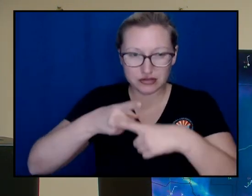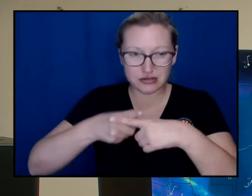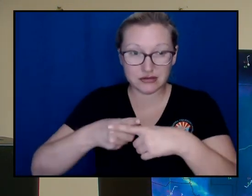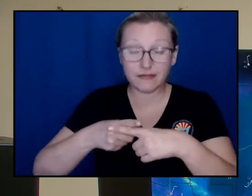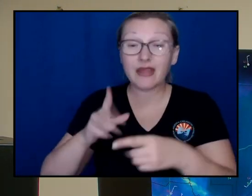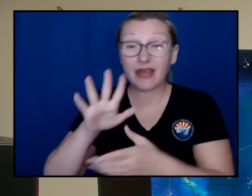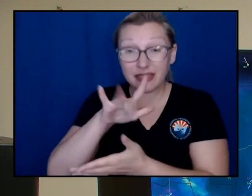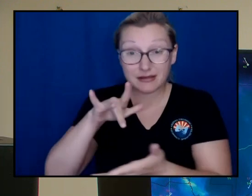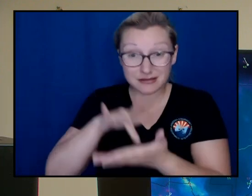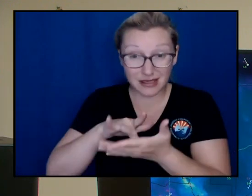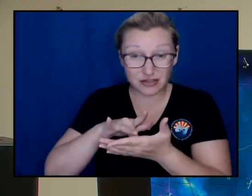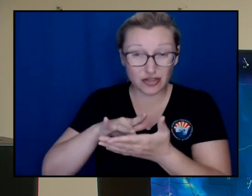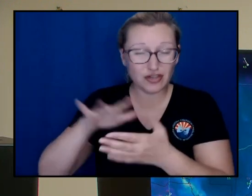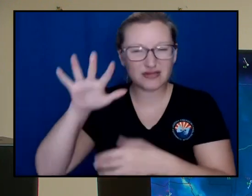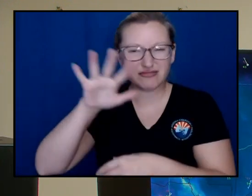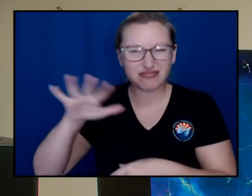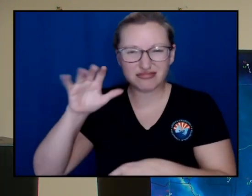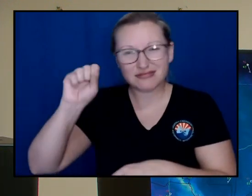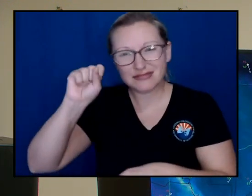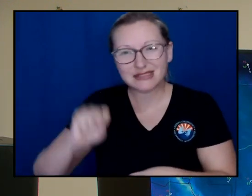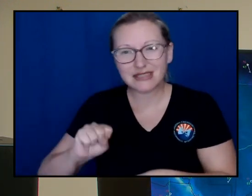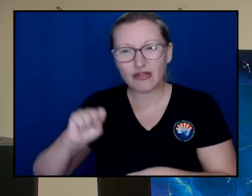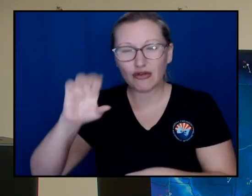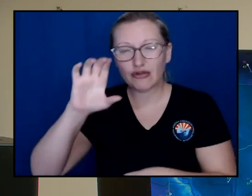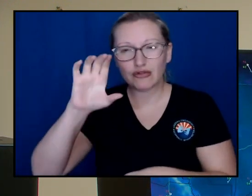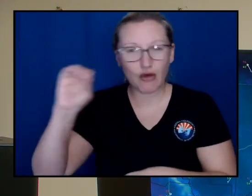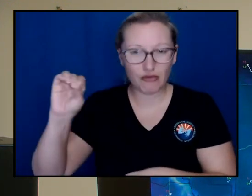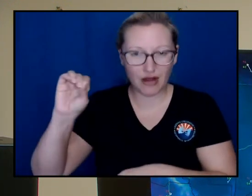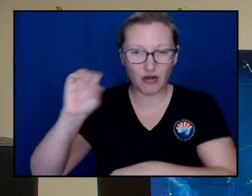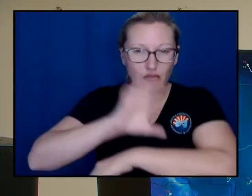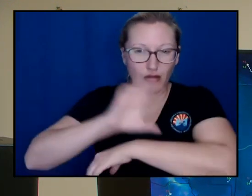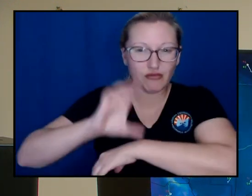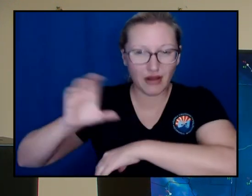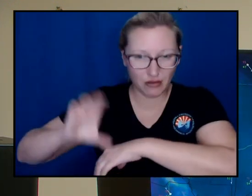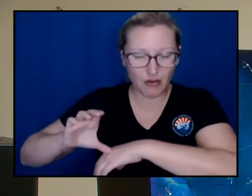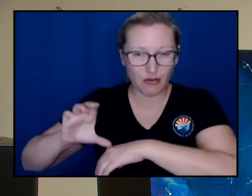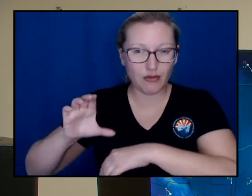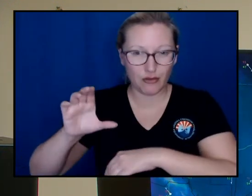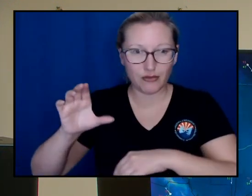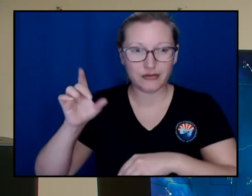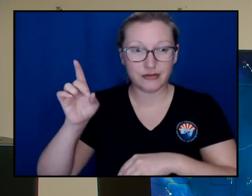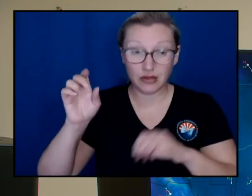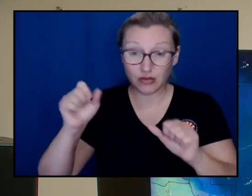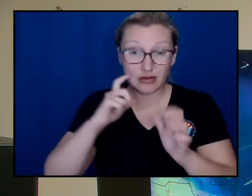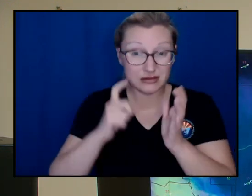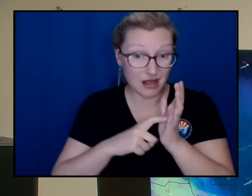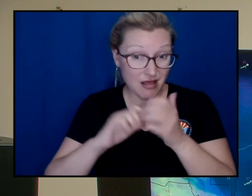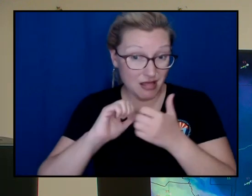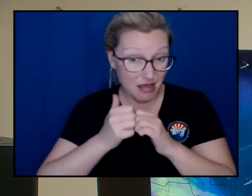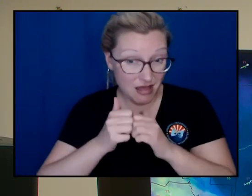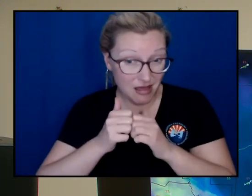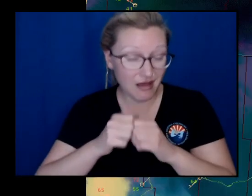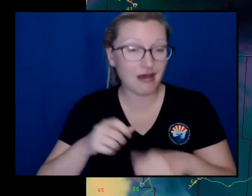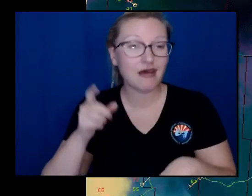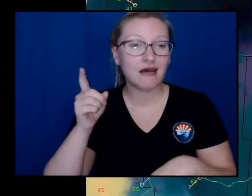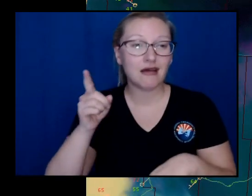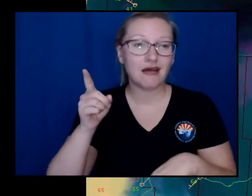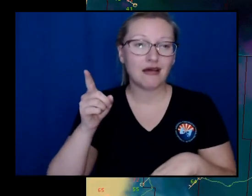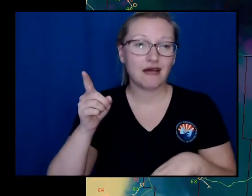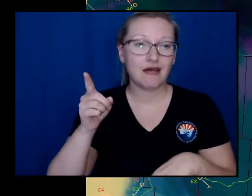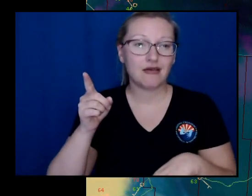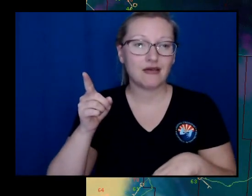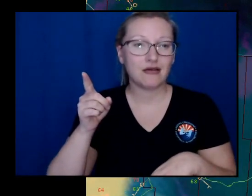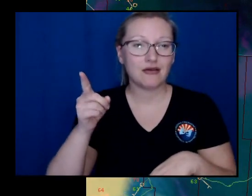in southern Colorado today, and you can tell that by the fact that we have this kind of